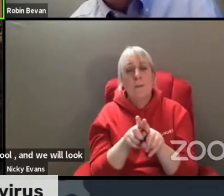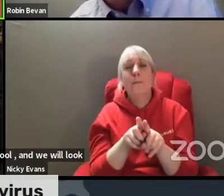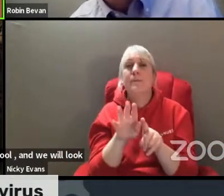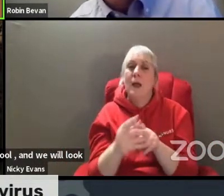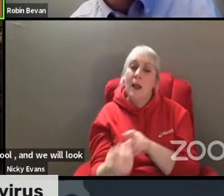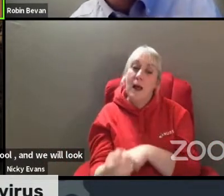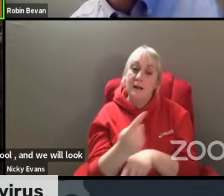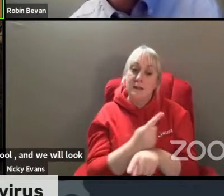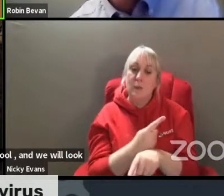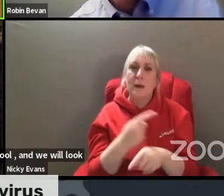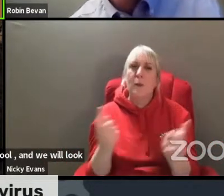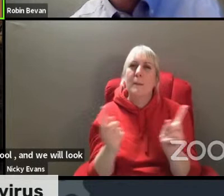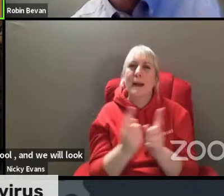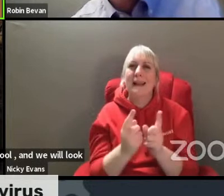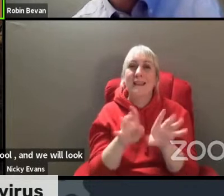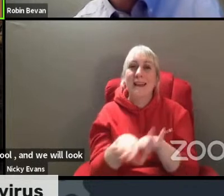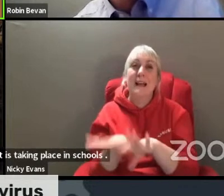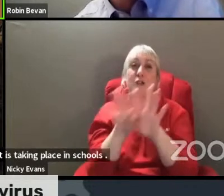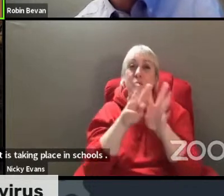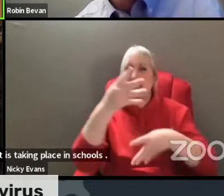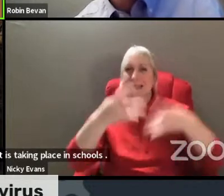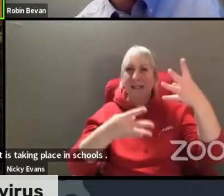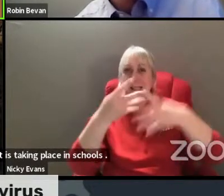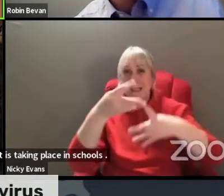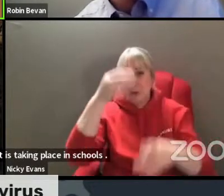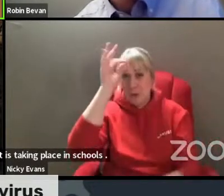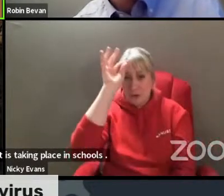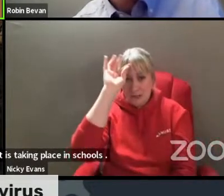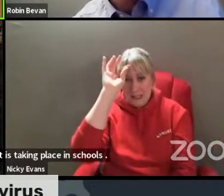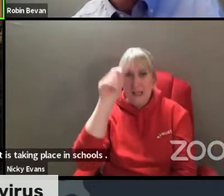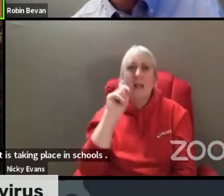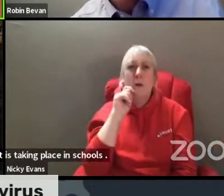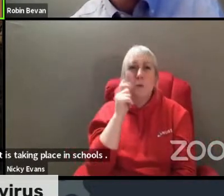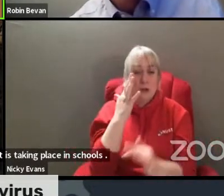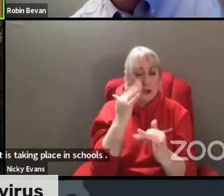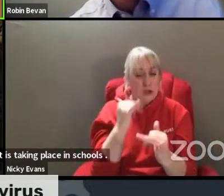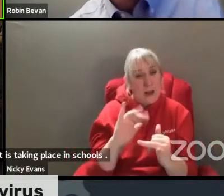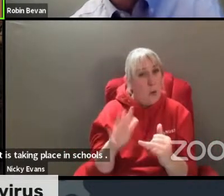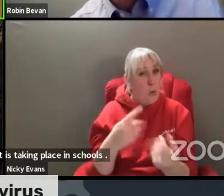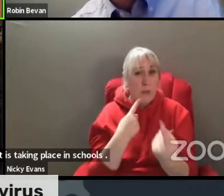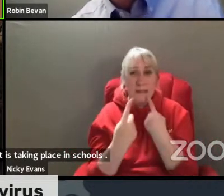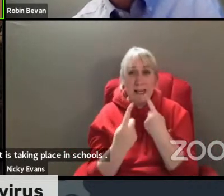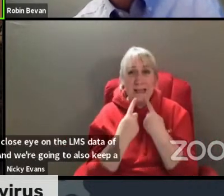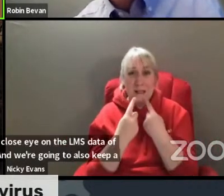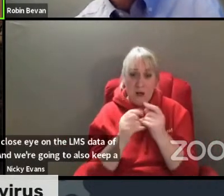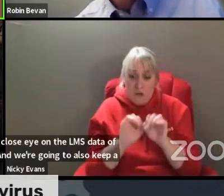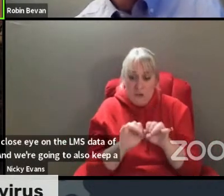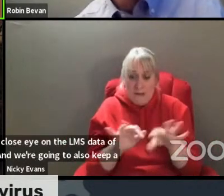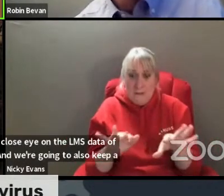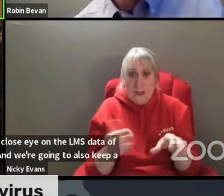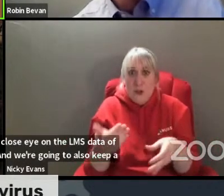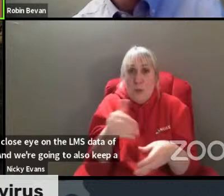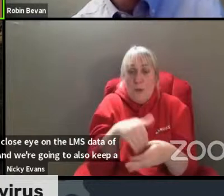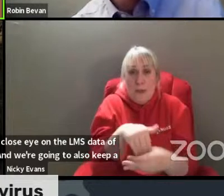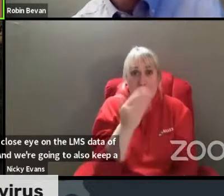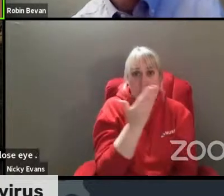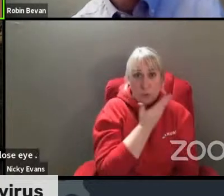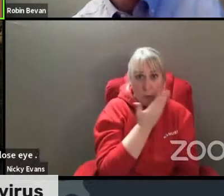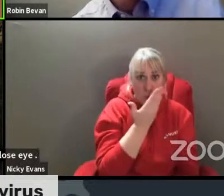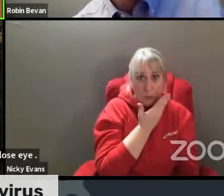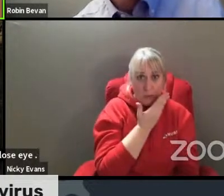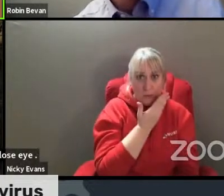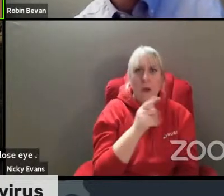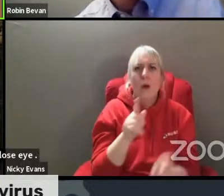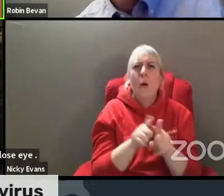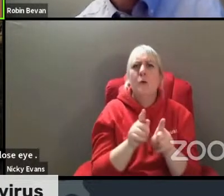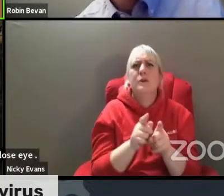with the National Statistics Authority, keeping a very close eye on all the data, transmission within schools and transmission from schools out